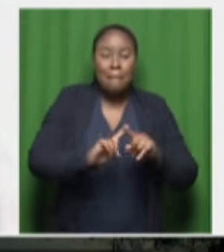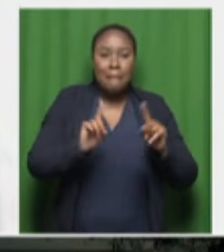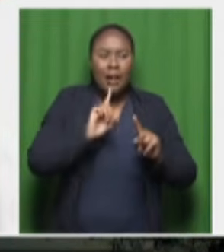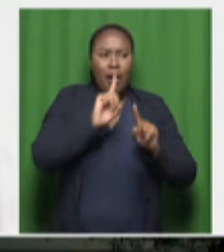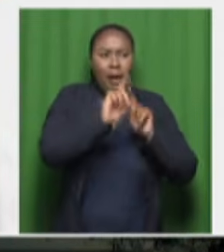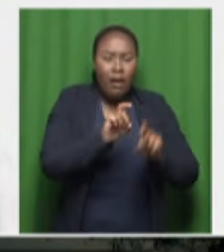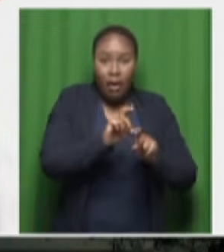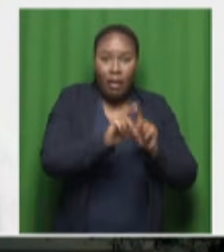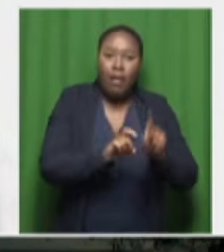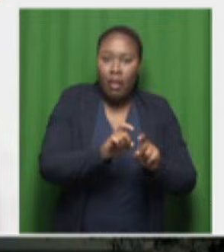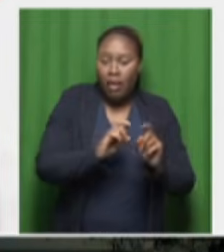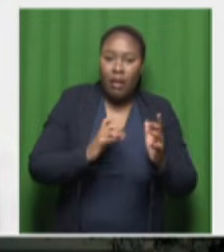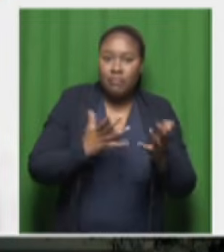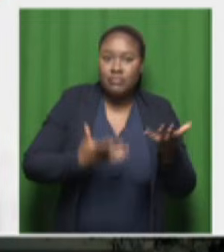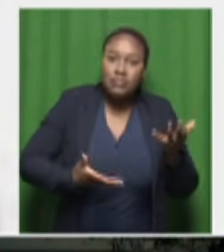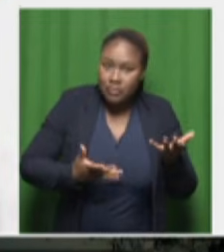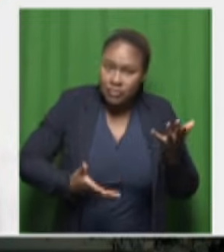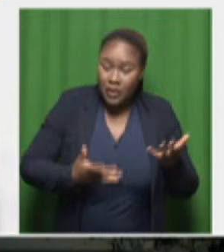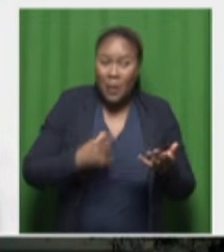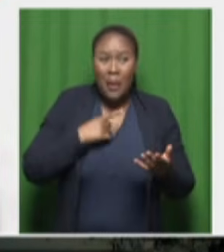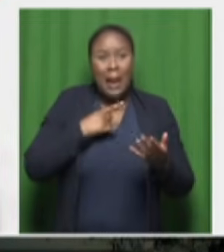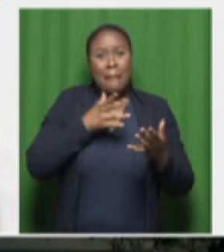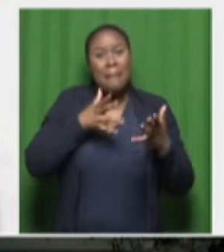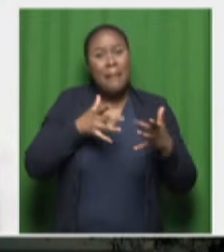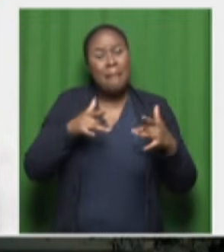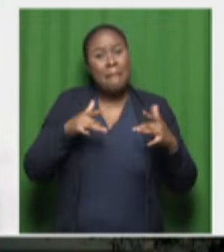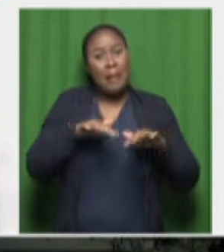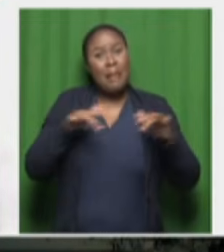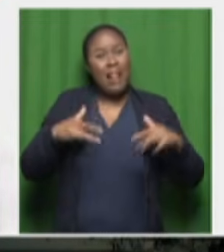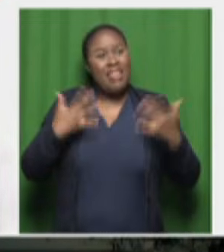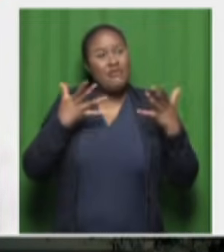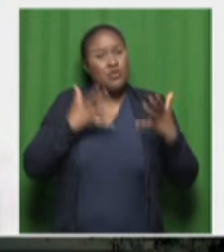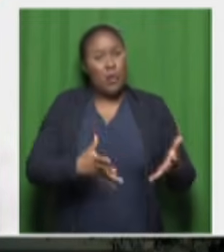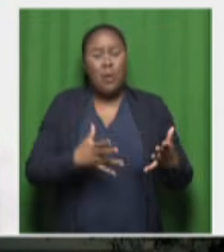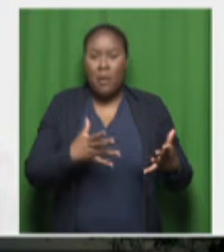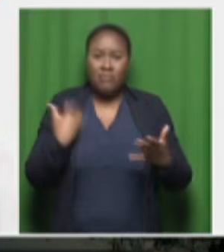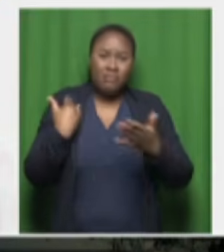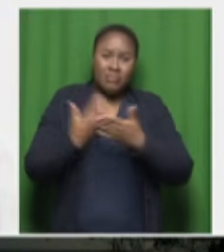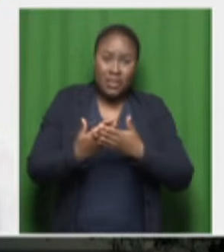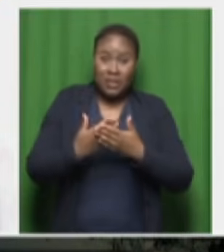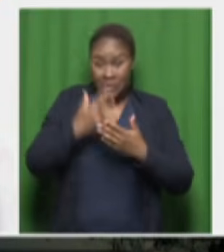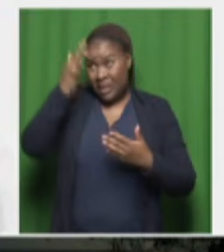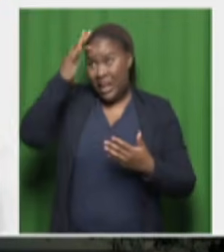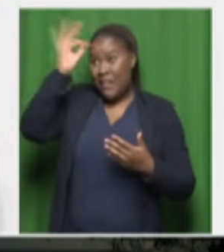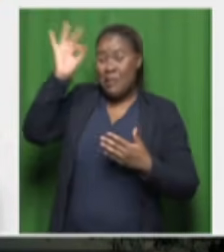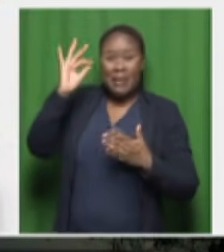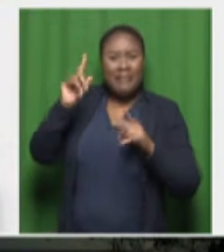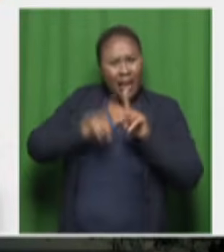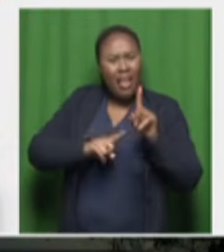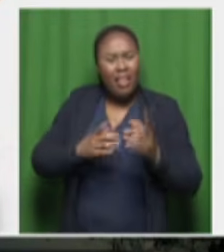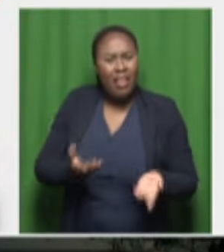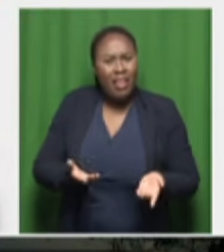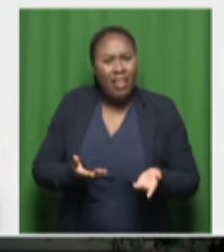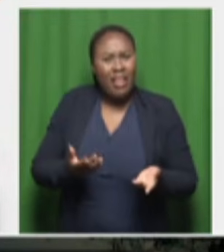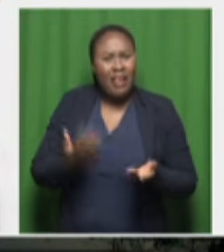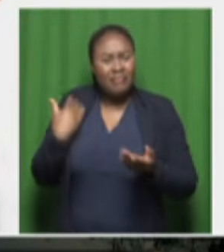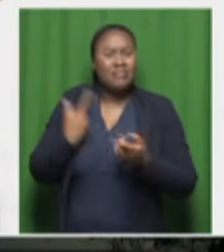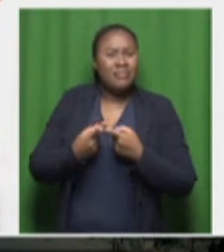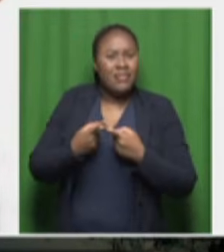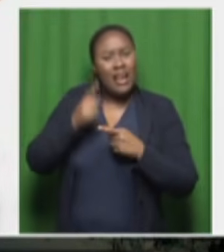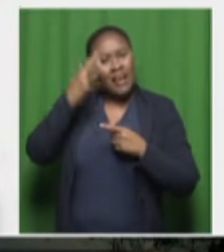under these conditions for so long that it just seems that government is failing them, has been failing